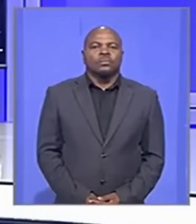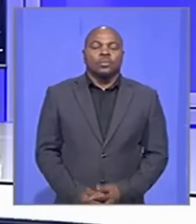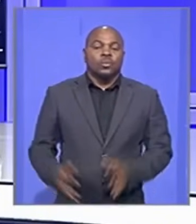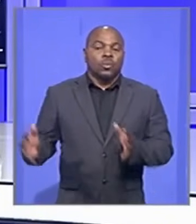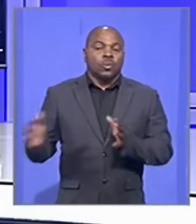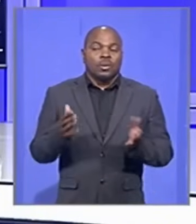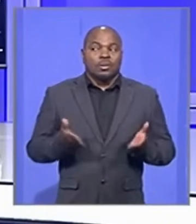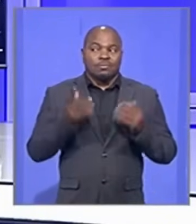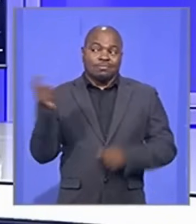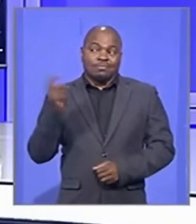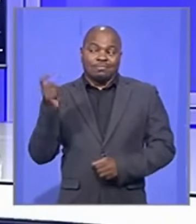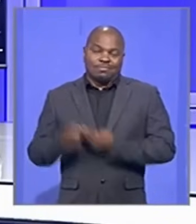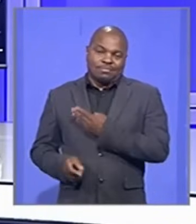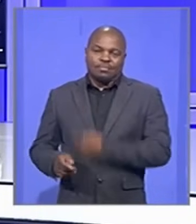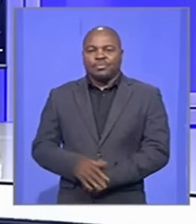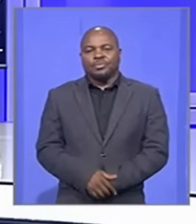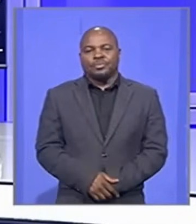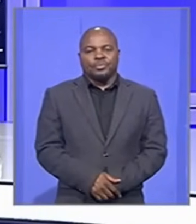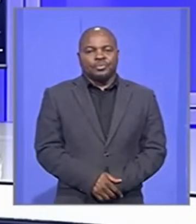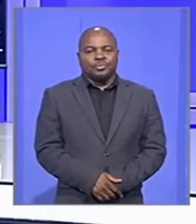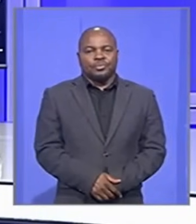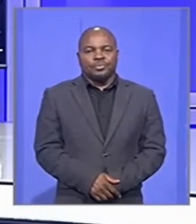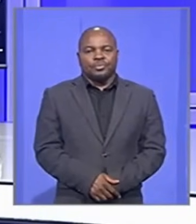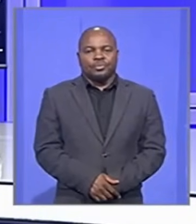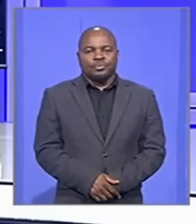Bolepi bo ya latela.